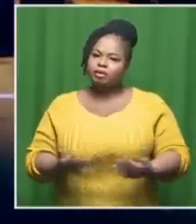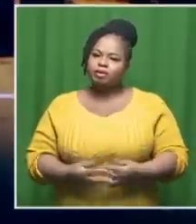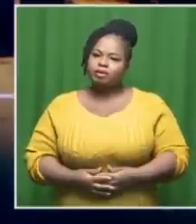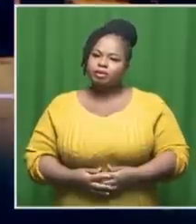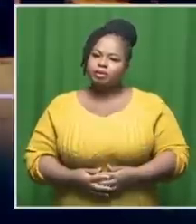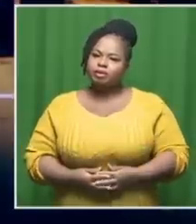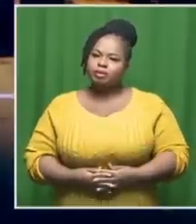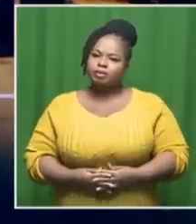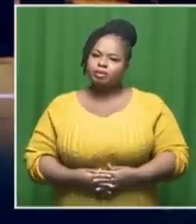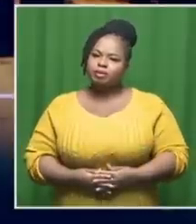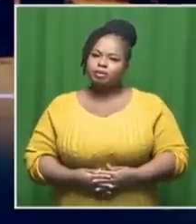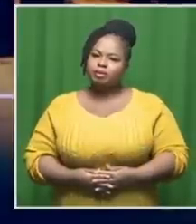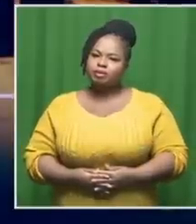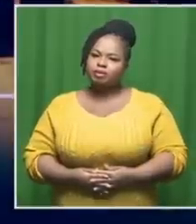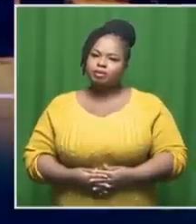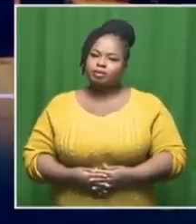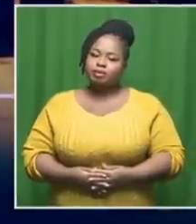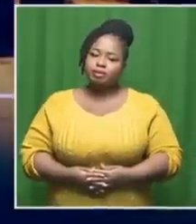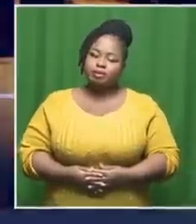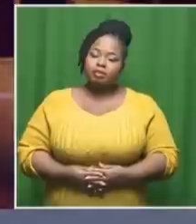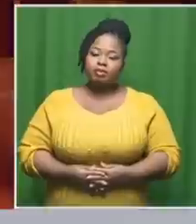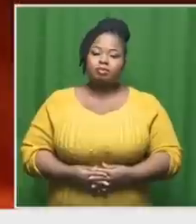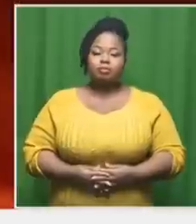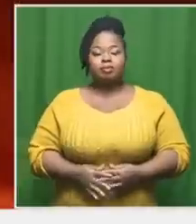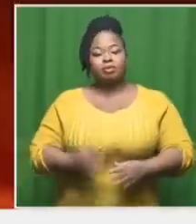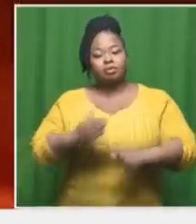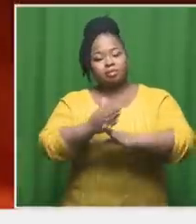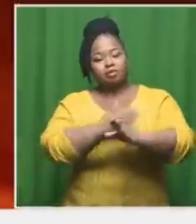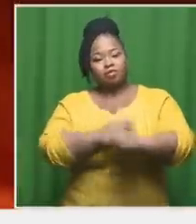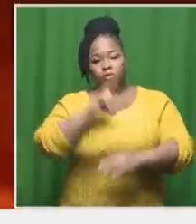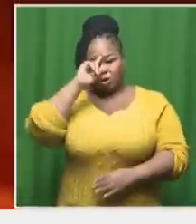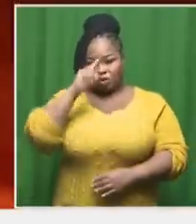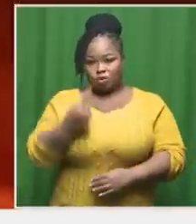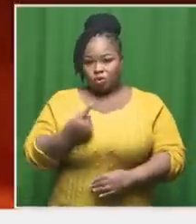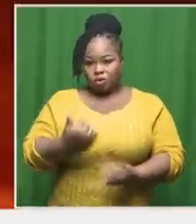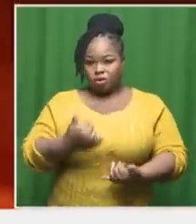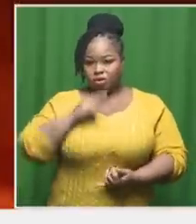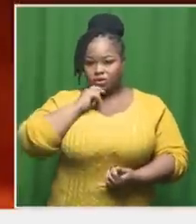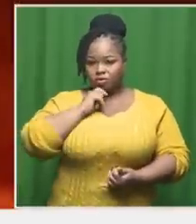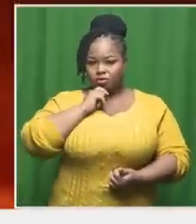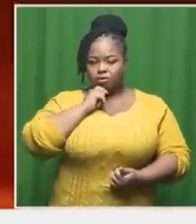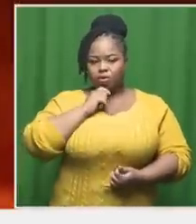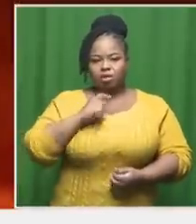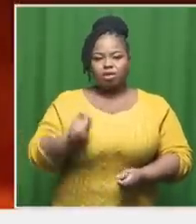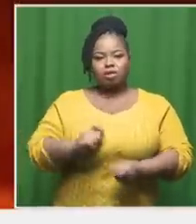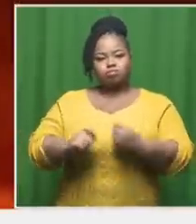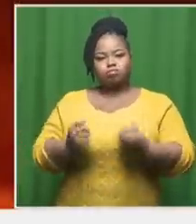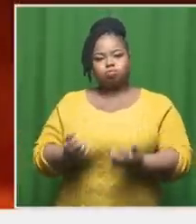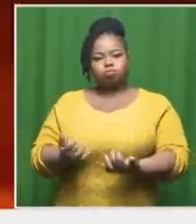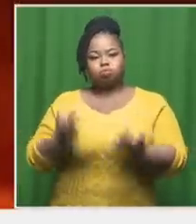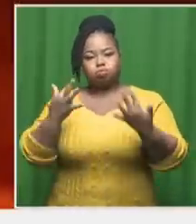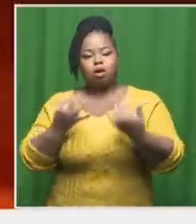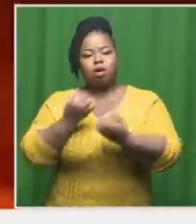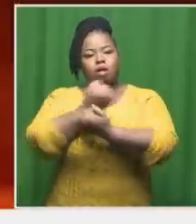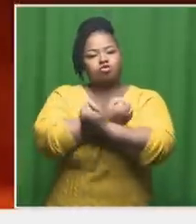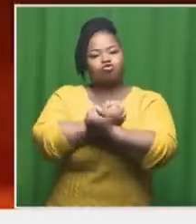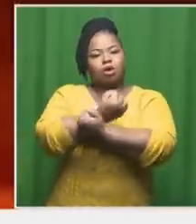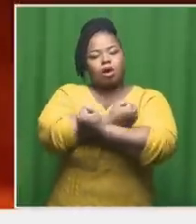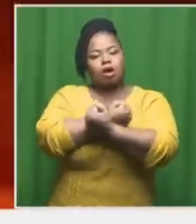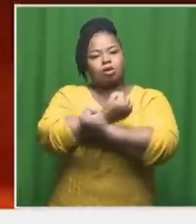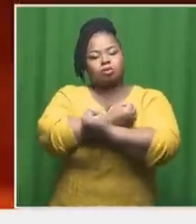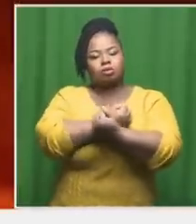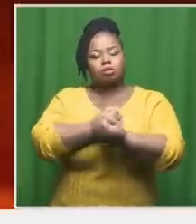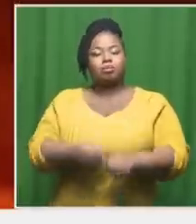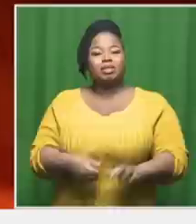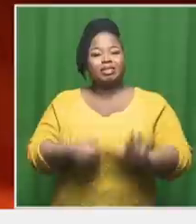happened. Well, shortly before 1 a.m. this morning, arsonists set alight heavy vehicles and their loads.